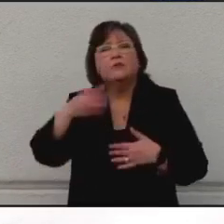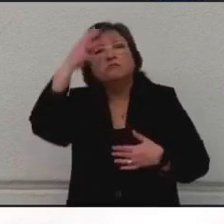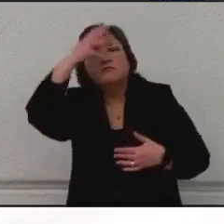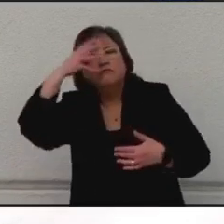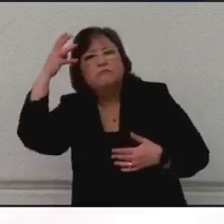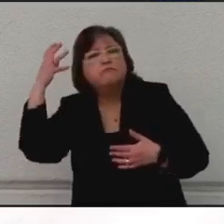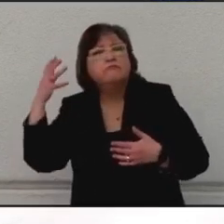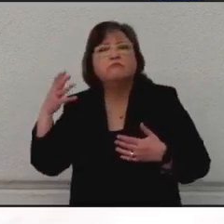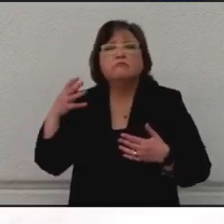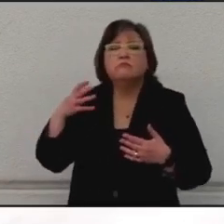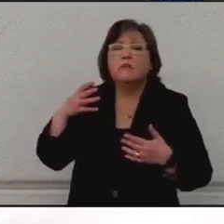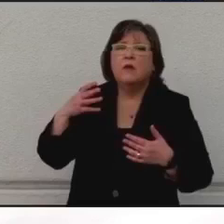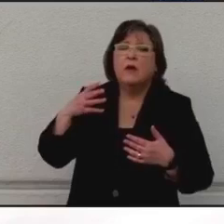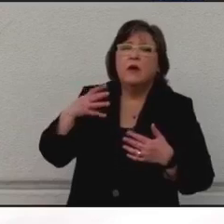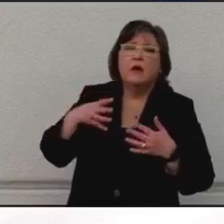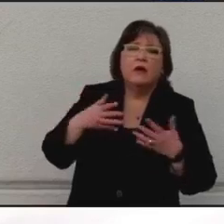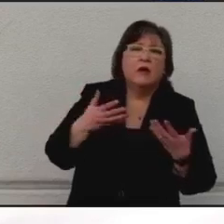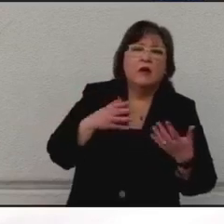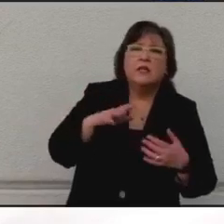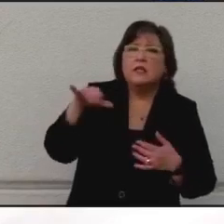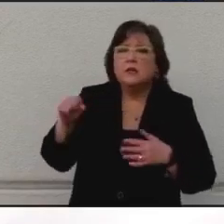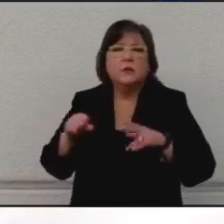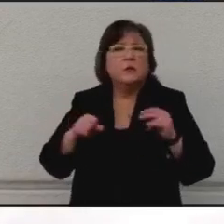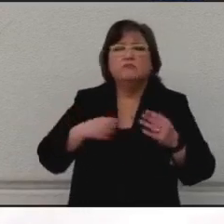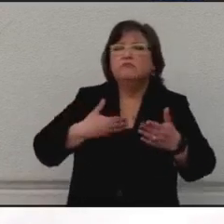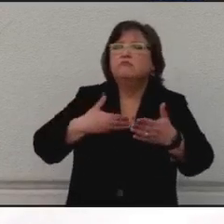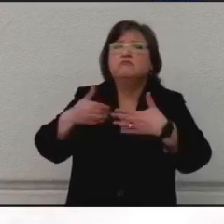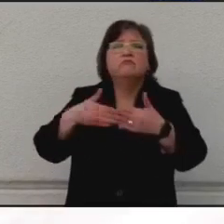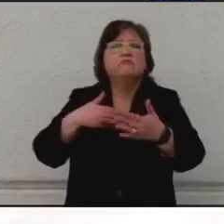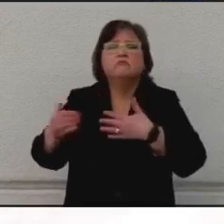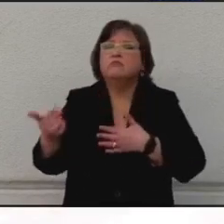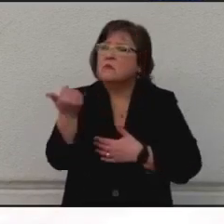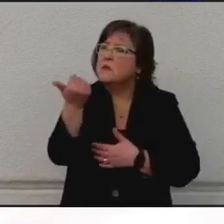will vaccinate you. And this.